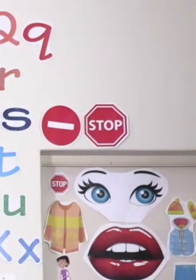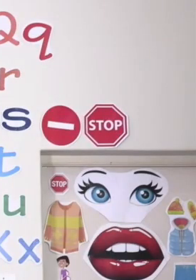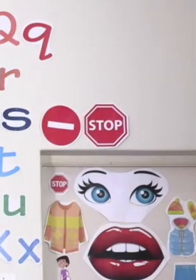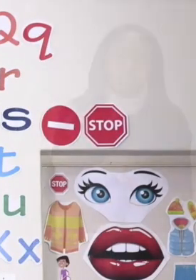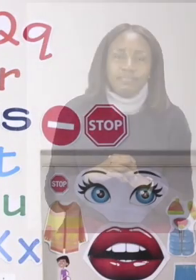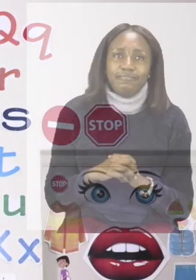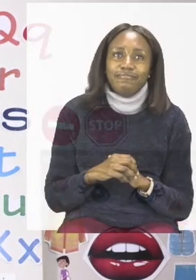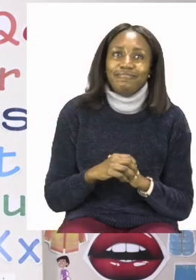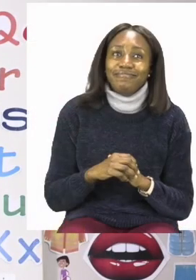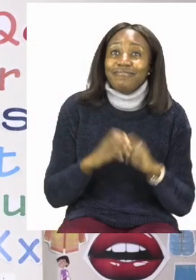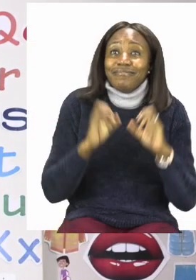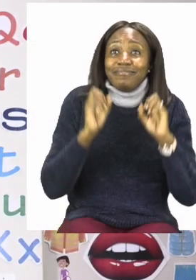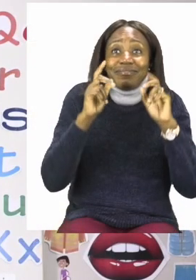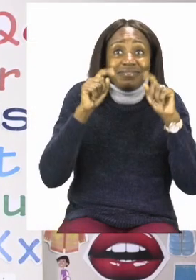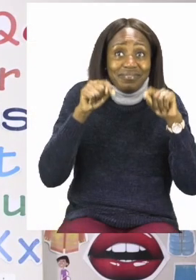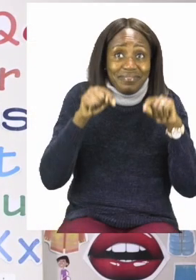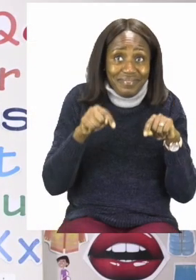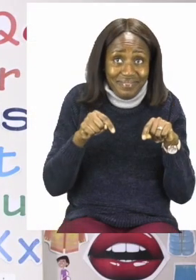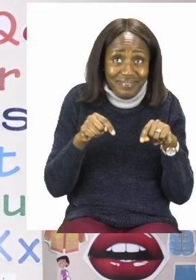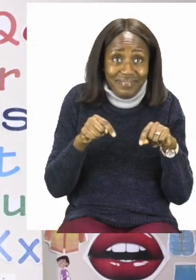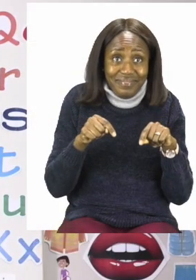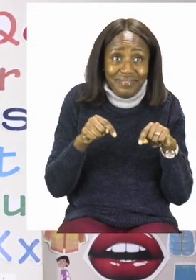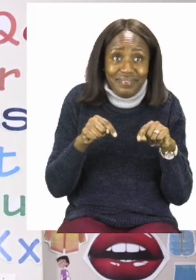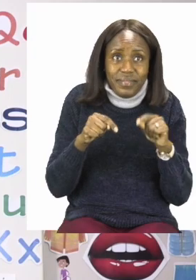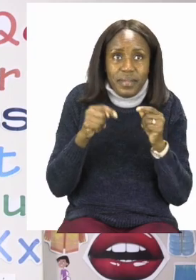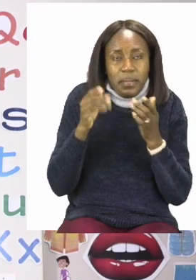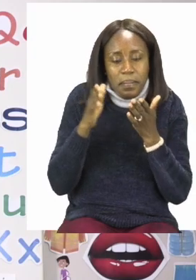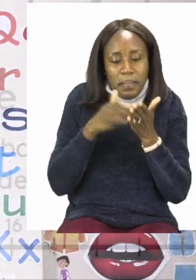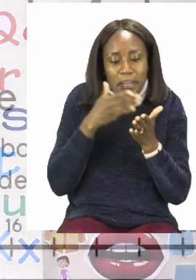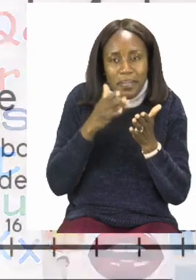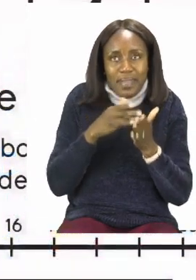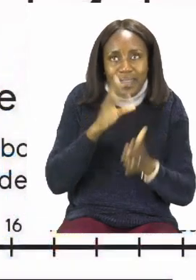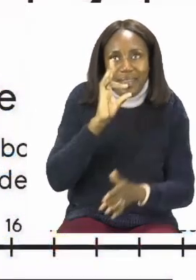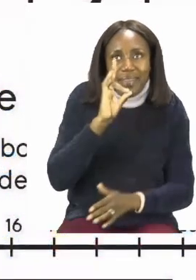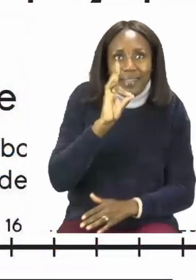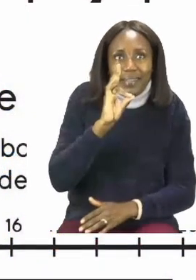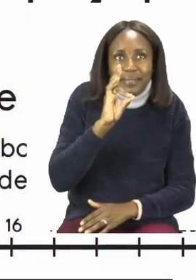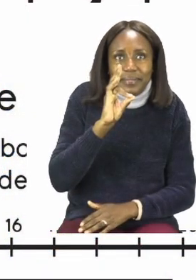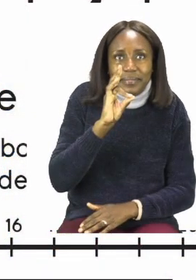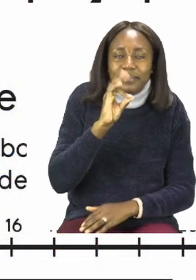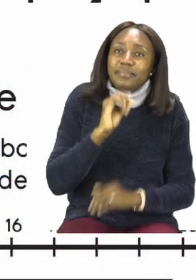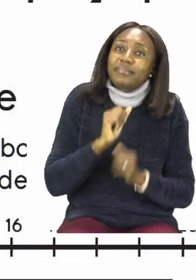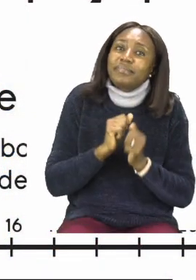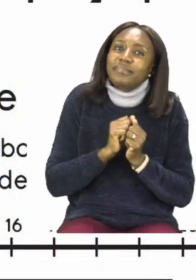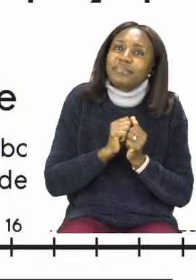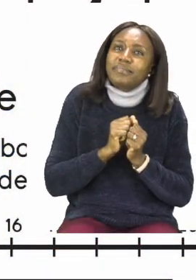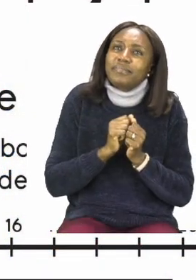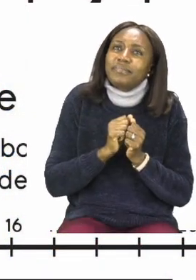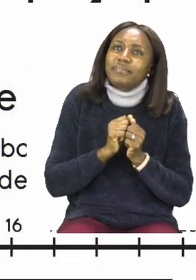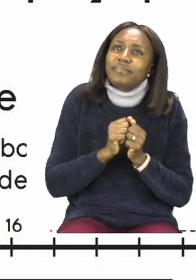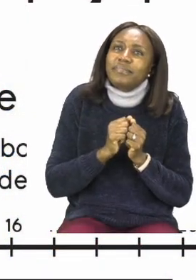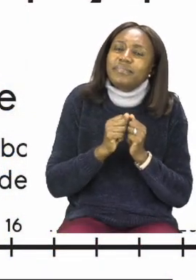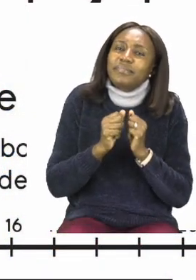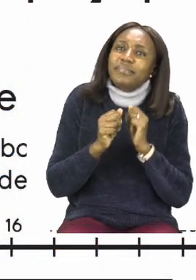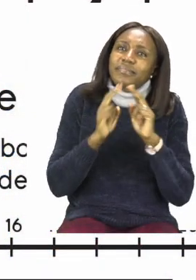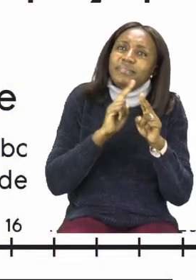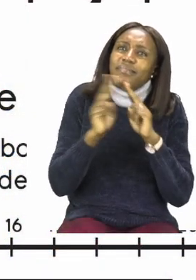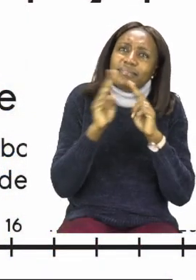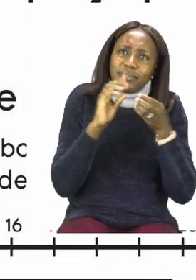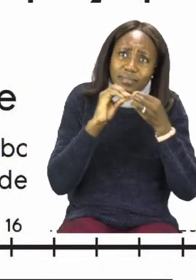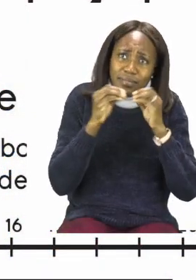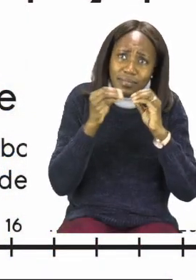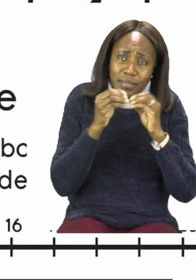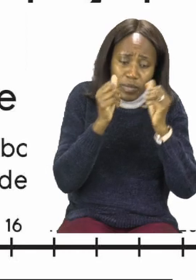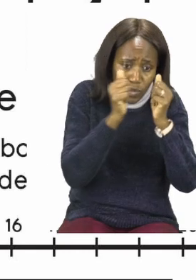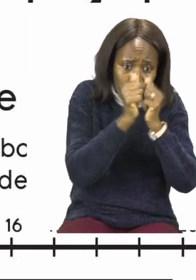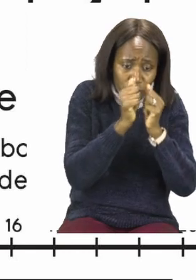For our lesson now boys and girls, let's start on page 7. On page 7, we are going to be